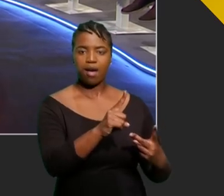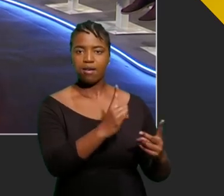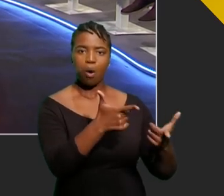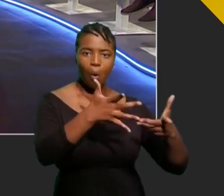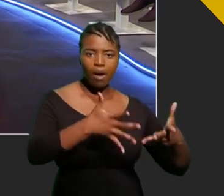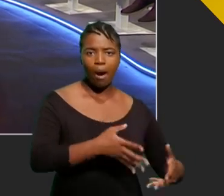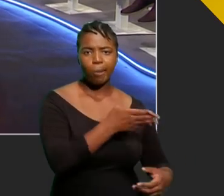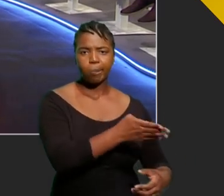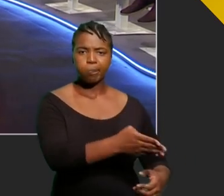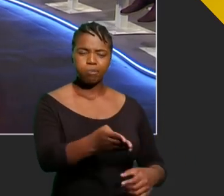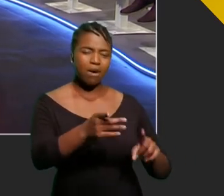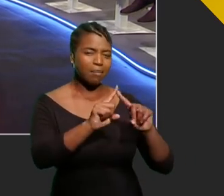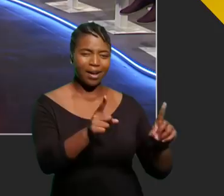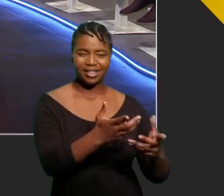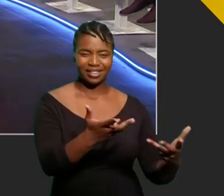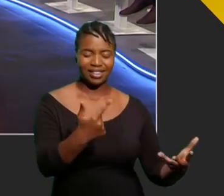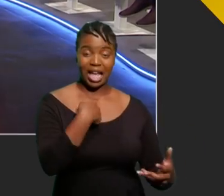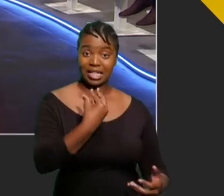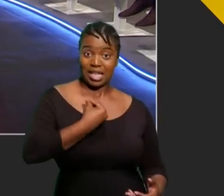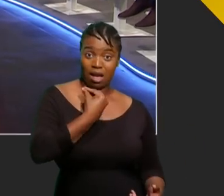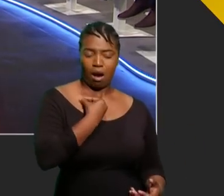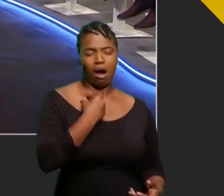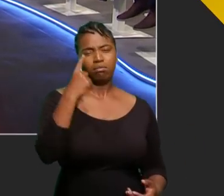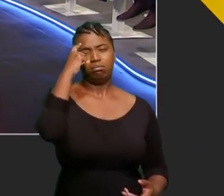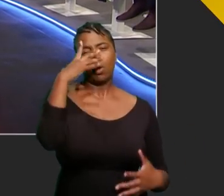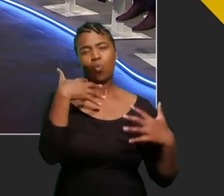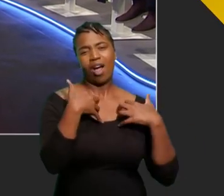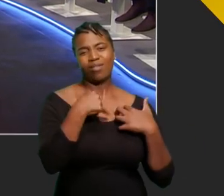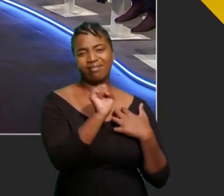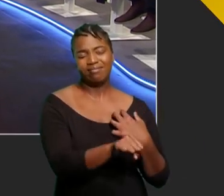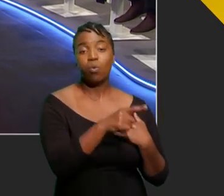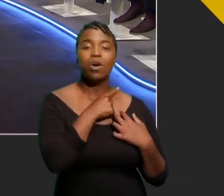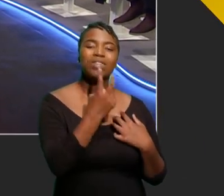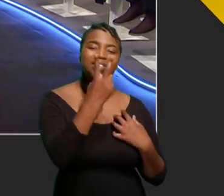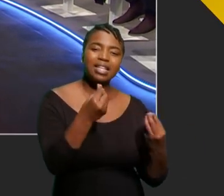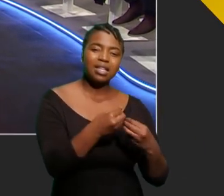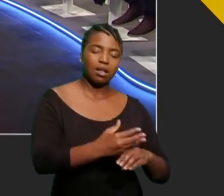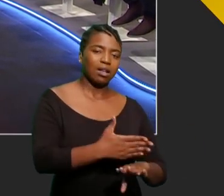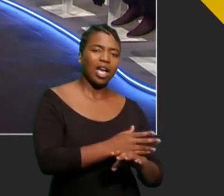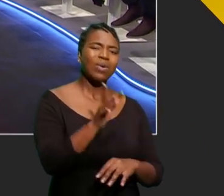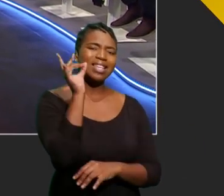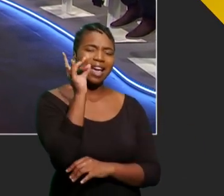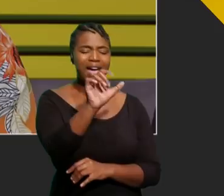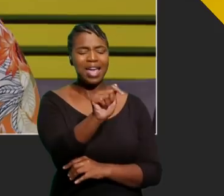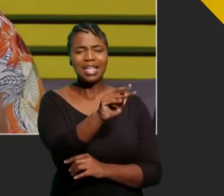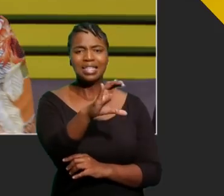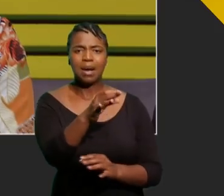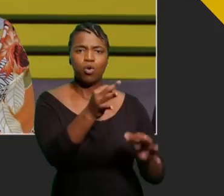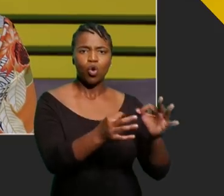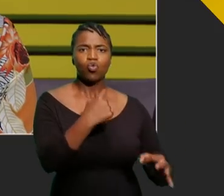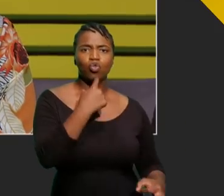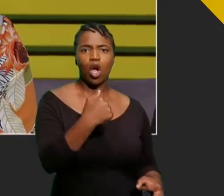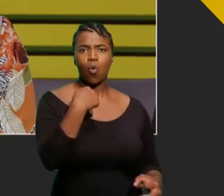people point, there. Yeah. But this is part of what, as a young person, concerns me. We see things happen before us. We hear the ANC and our political parties saying,